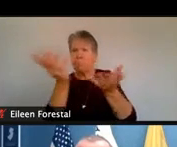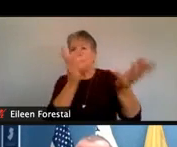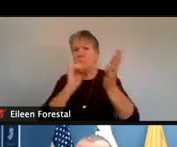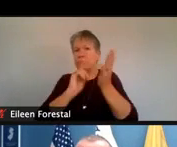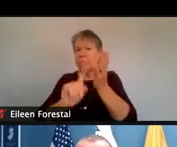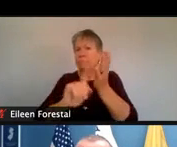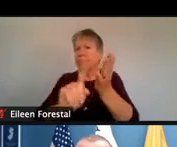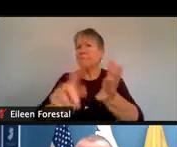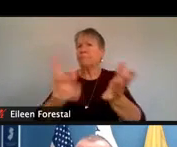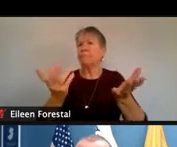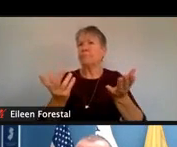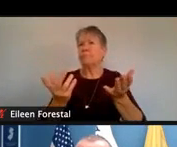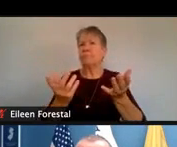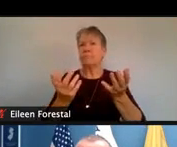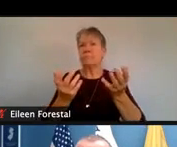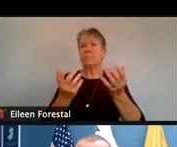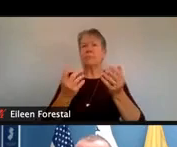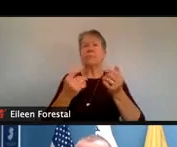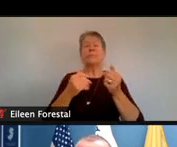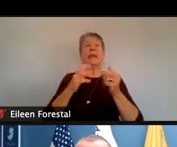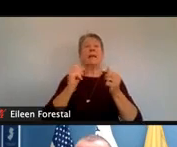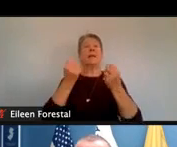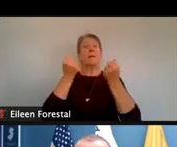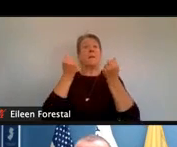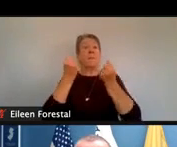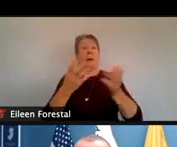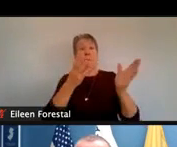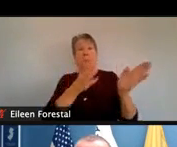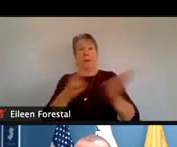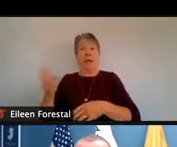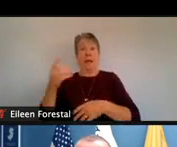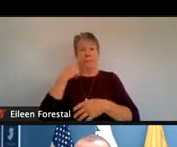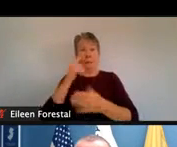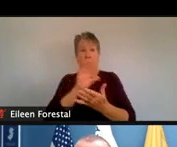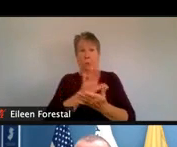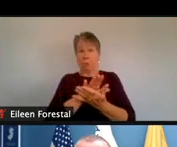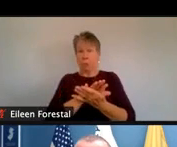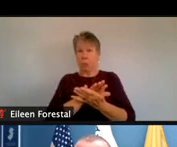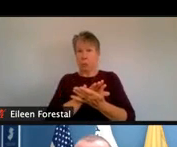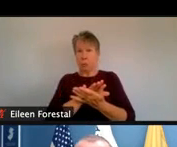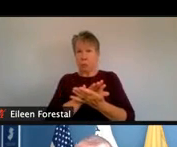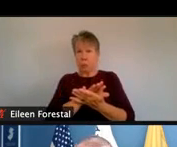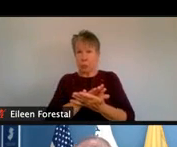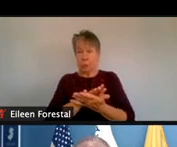plans had some relevance to the end of the marking period